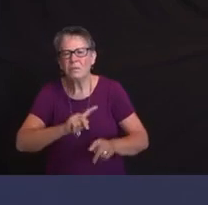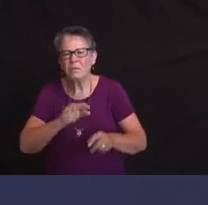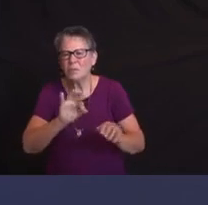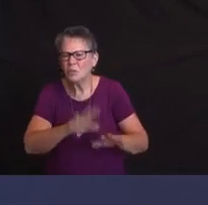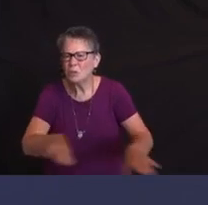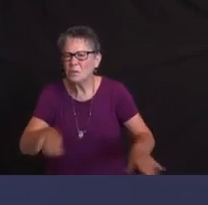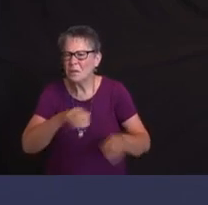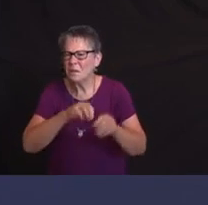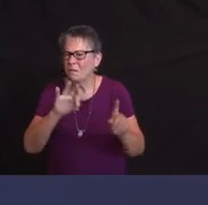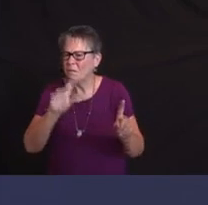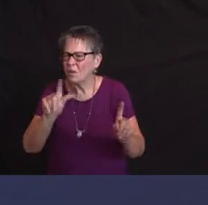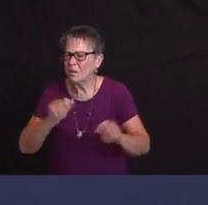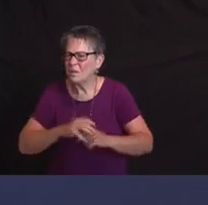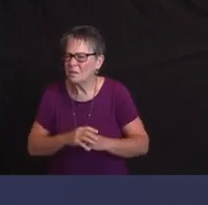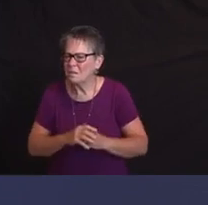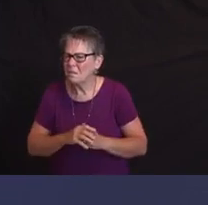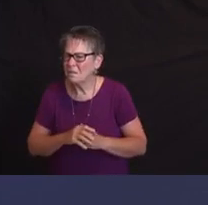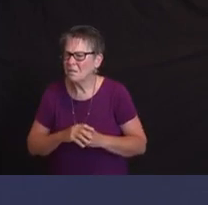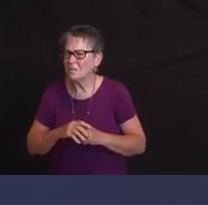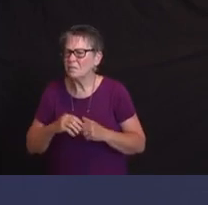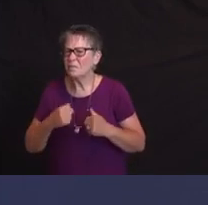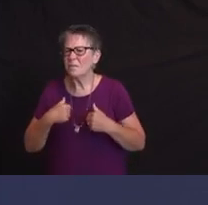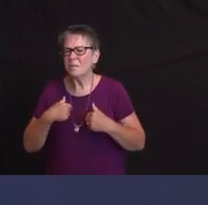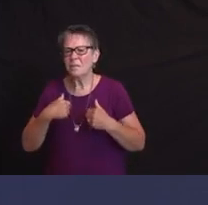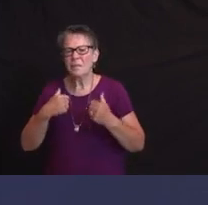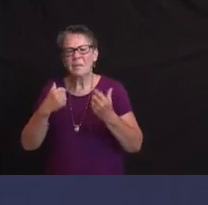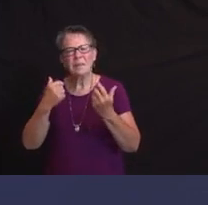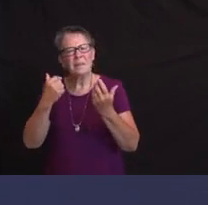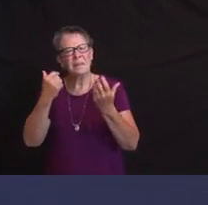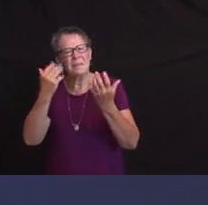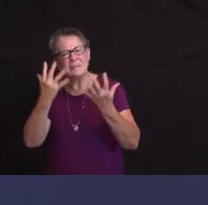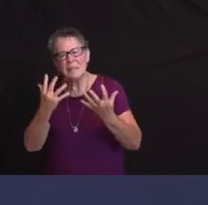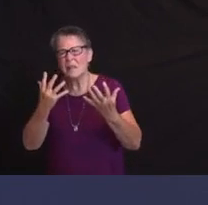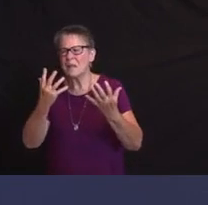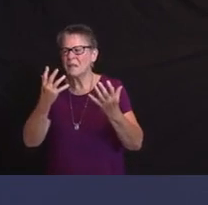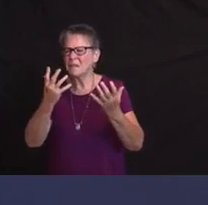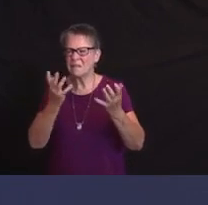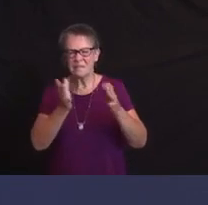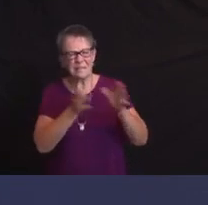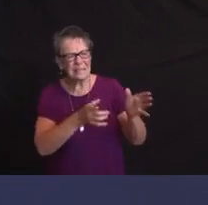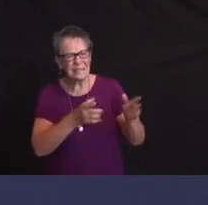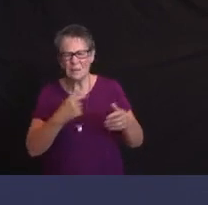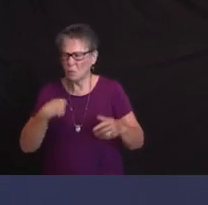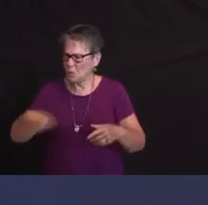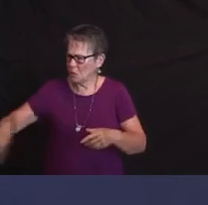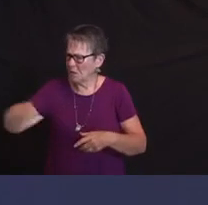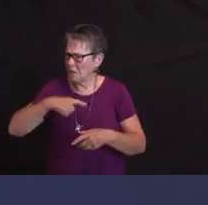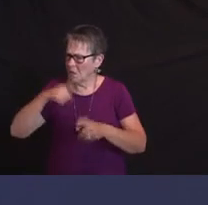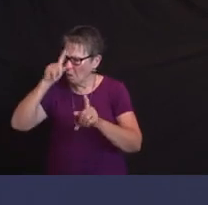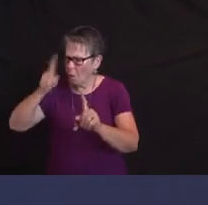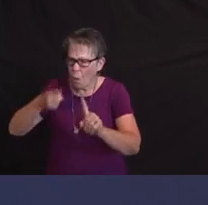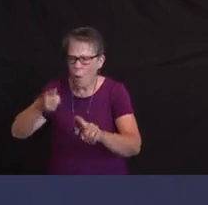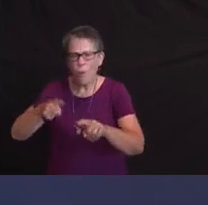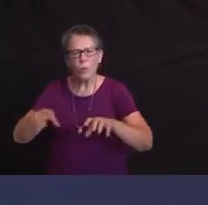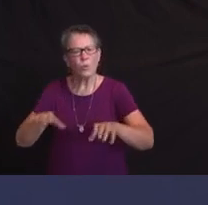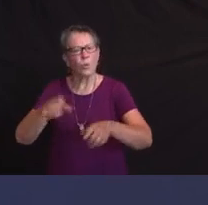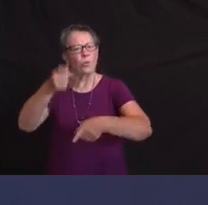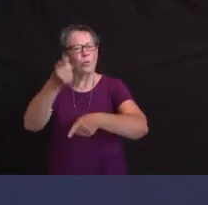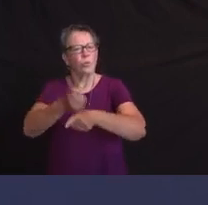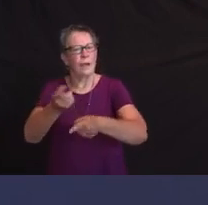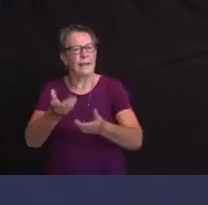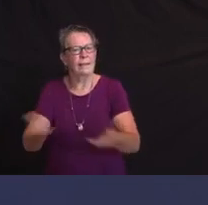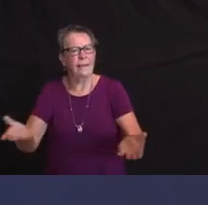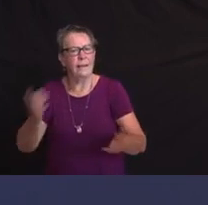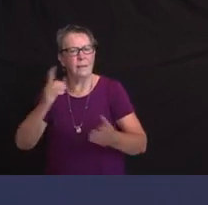17 months have called upon us to all be a little bit more selfless and a bit less selfish. A few